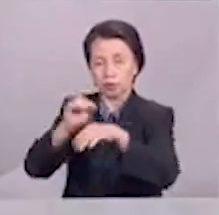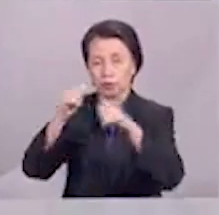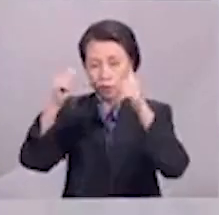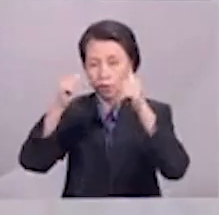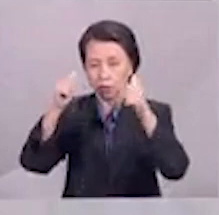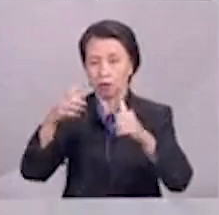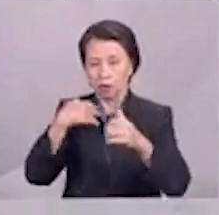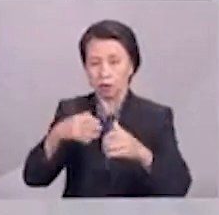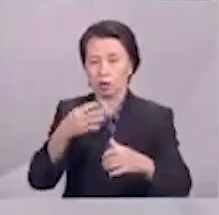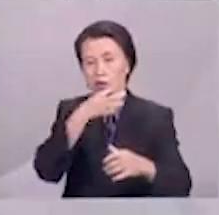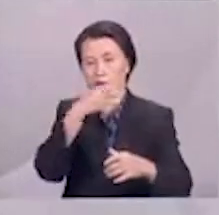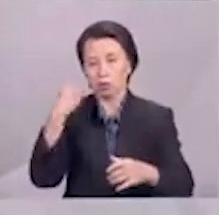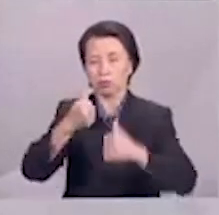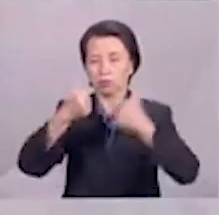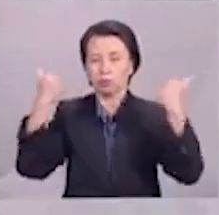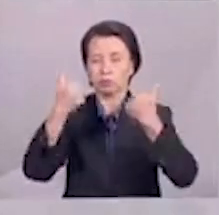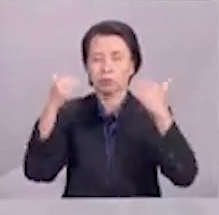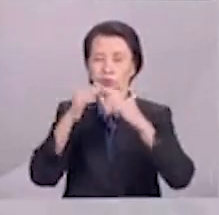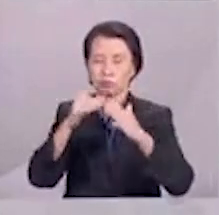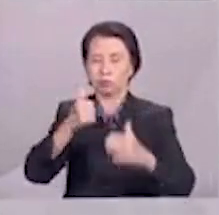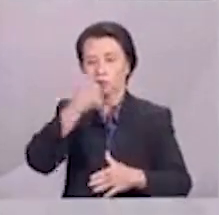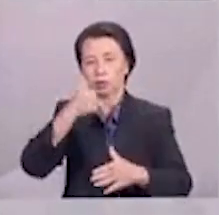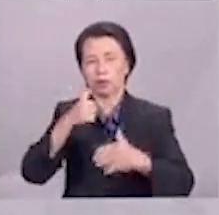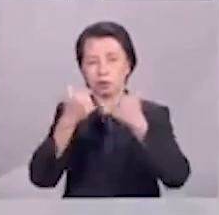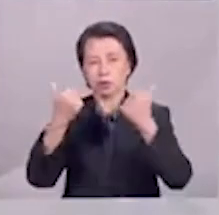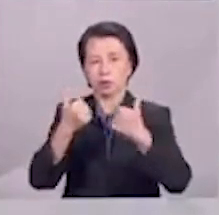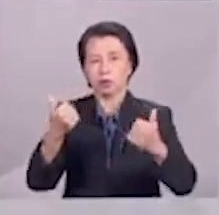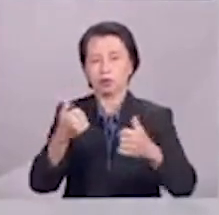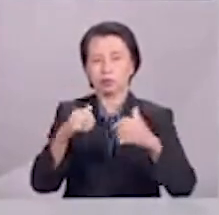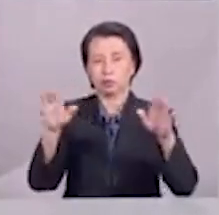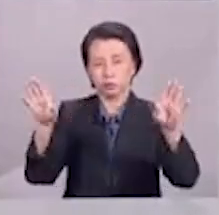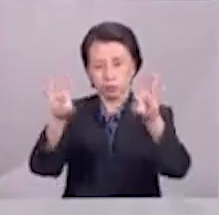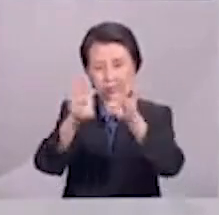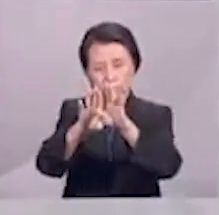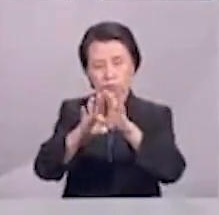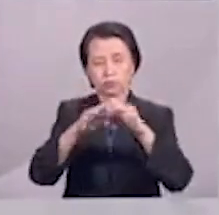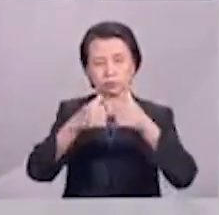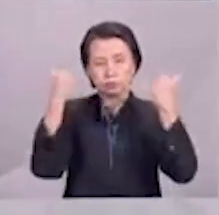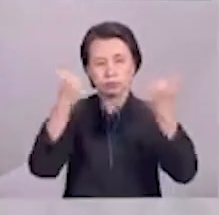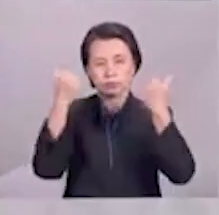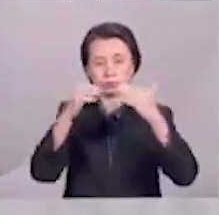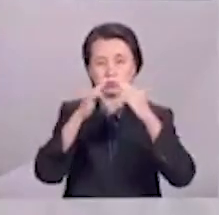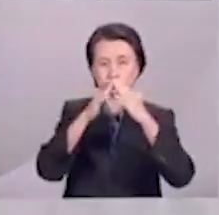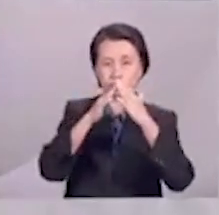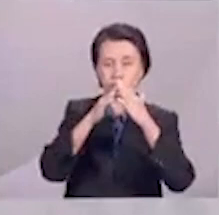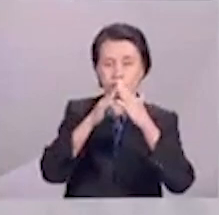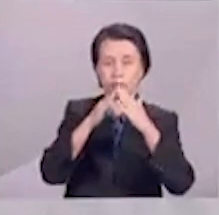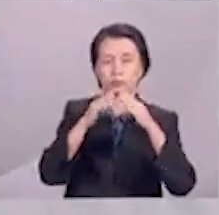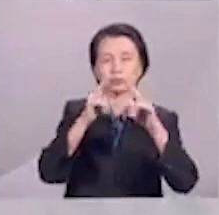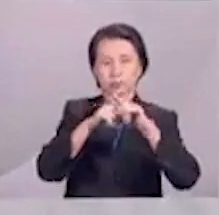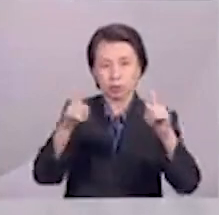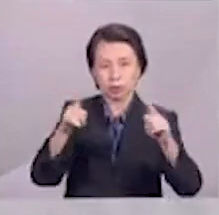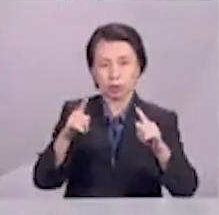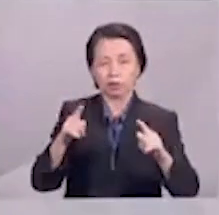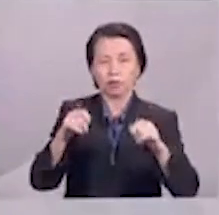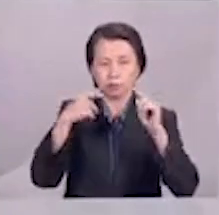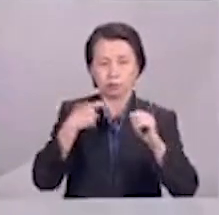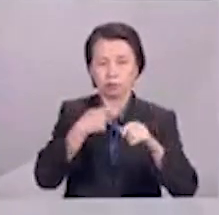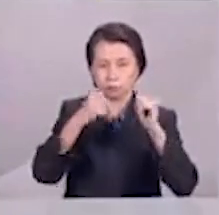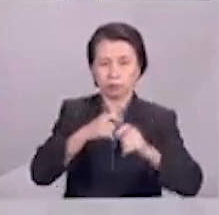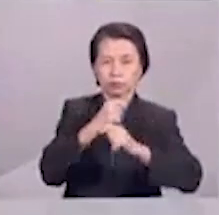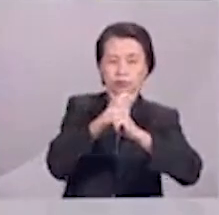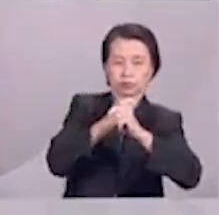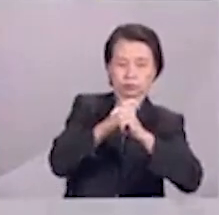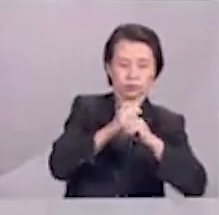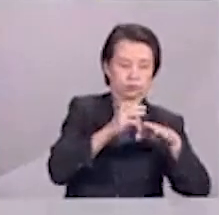have a homely Hari Raya, homely closed-door Hari Raya. This is unprecedented, but at least we can protect